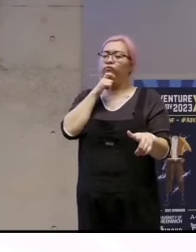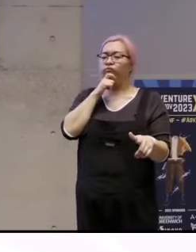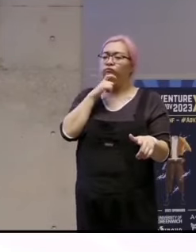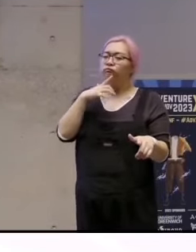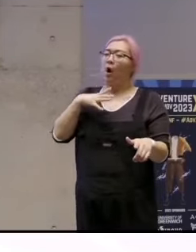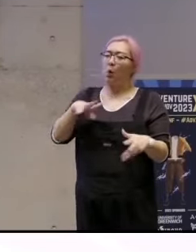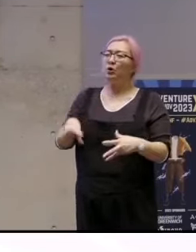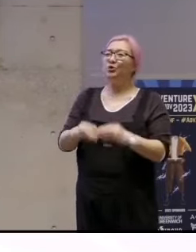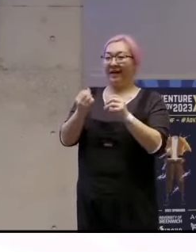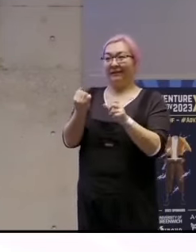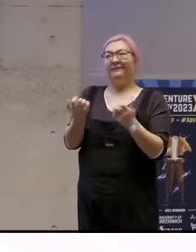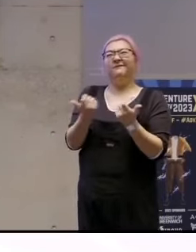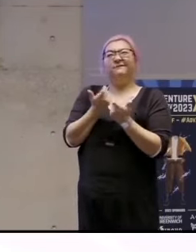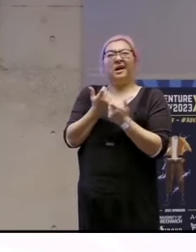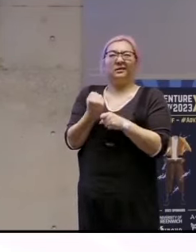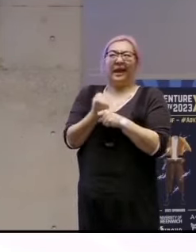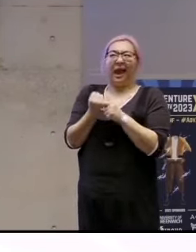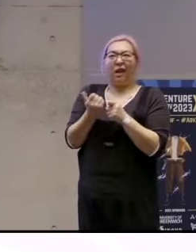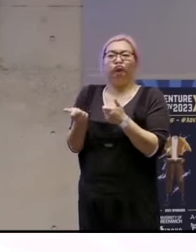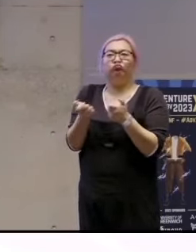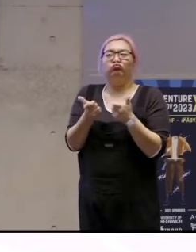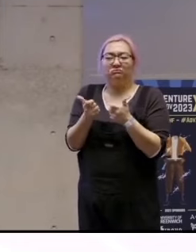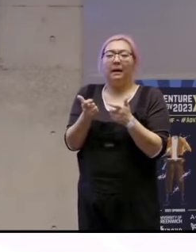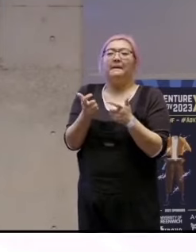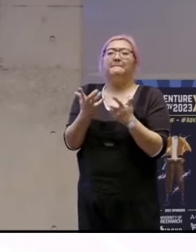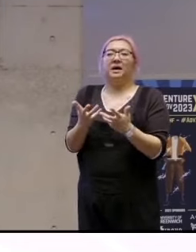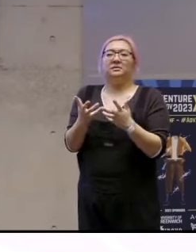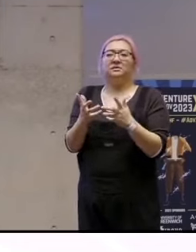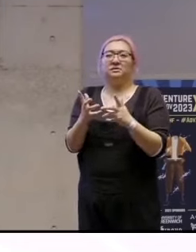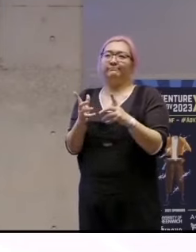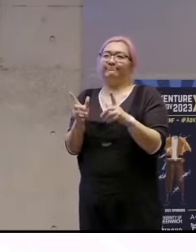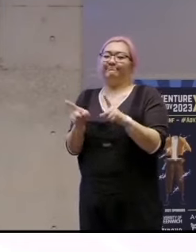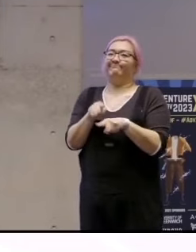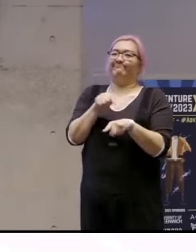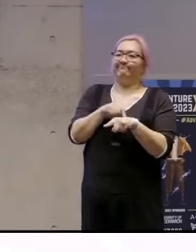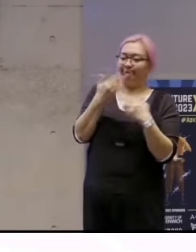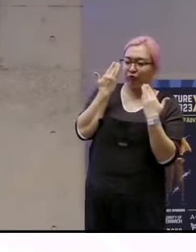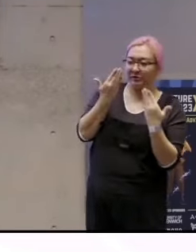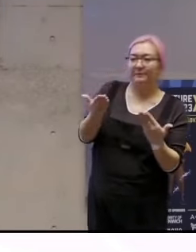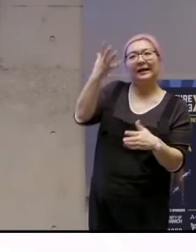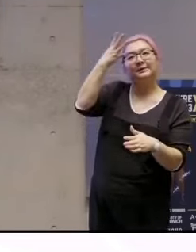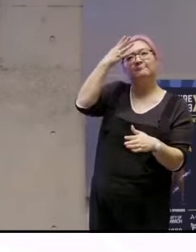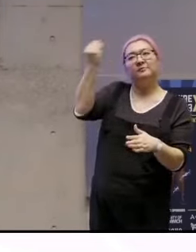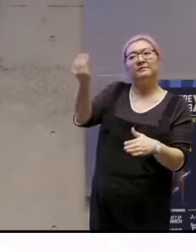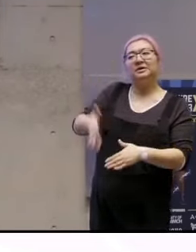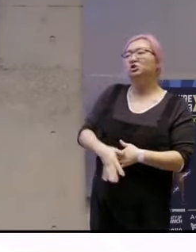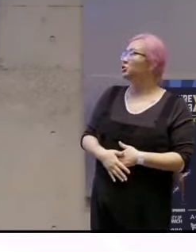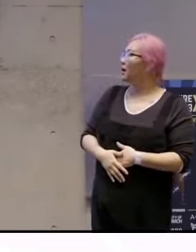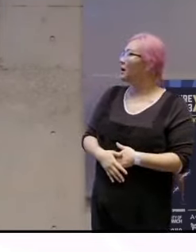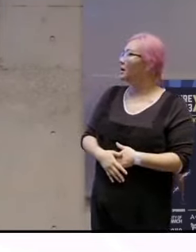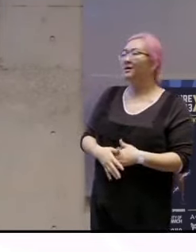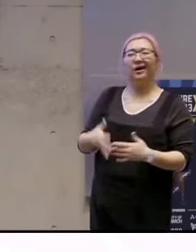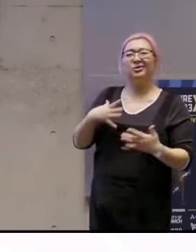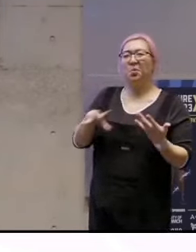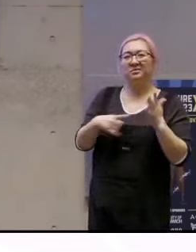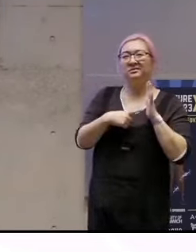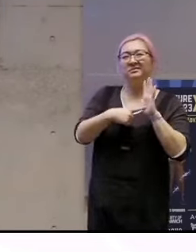that represents dementia respectfully, as opposed to offering a distorted or